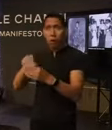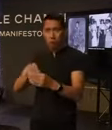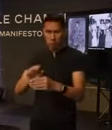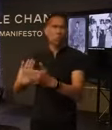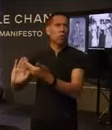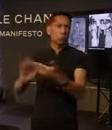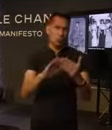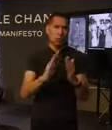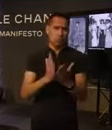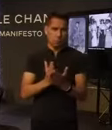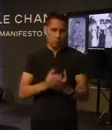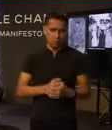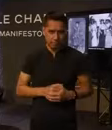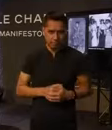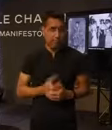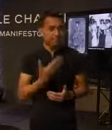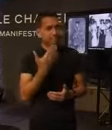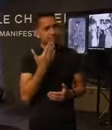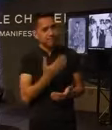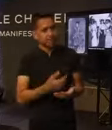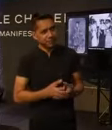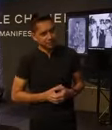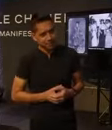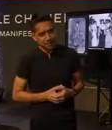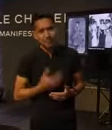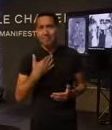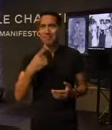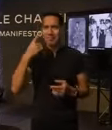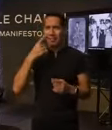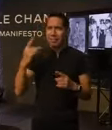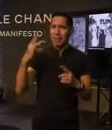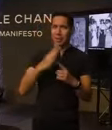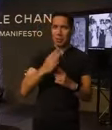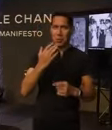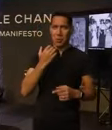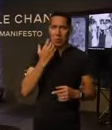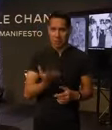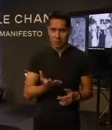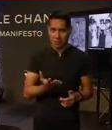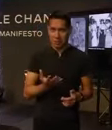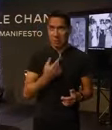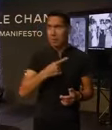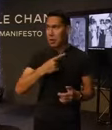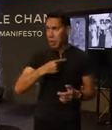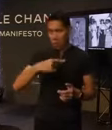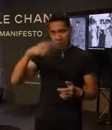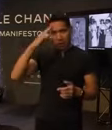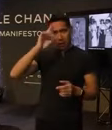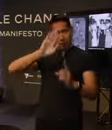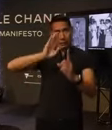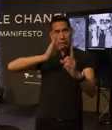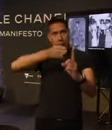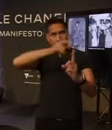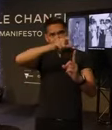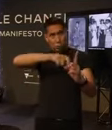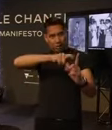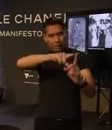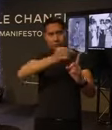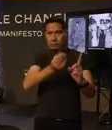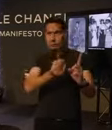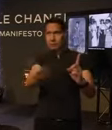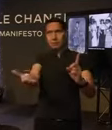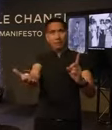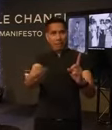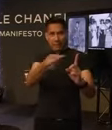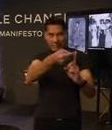really. Thank you. And I guess it's important always to, when we're focusing on one person, one person's contribution, to sort of